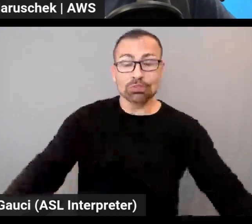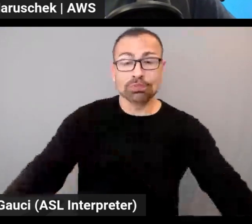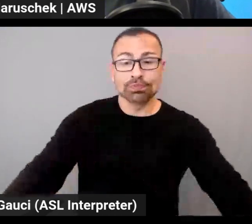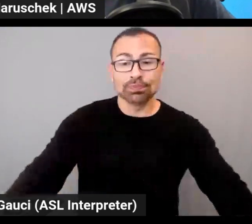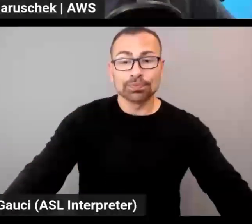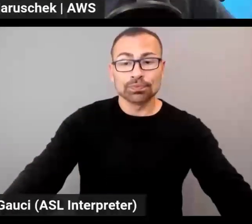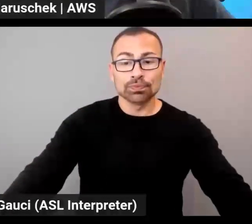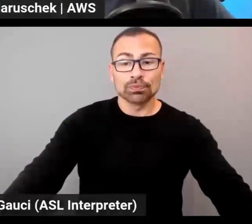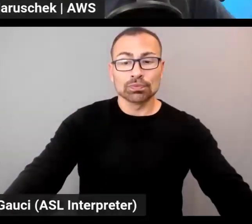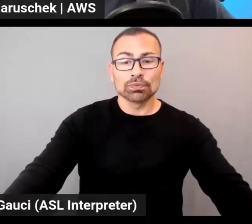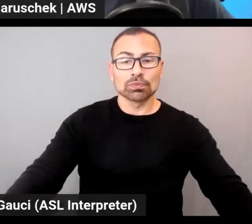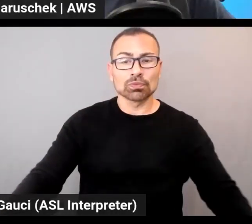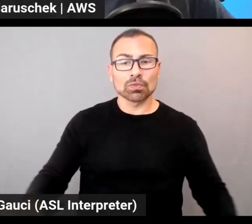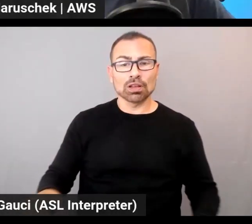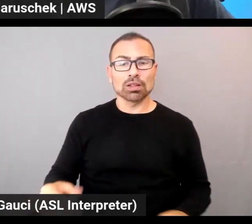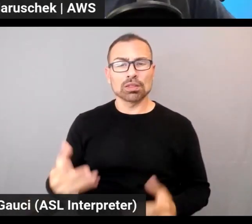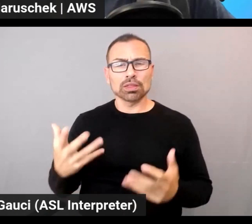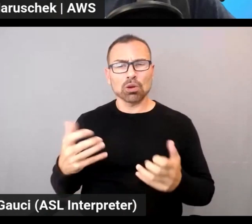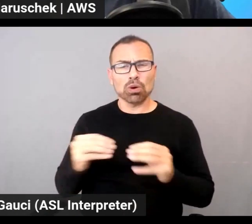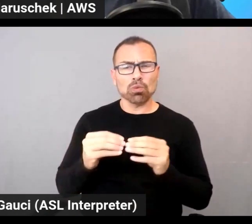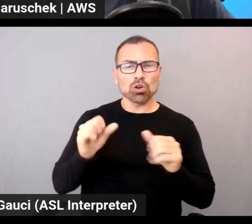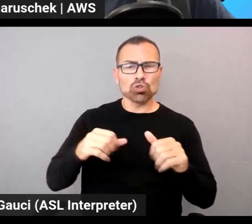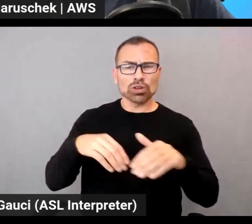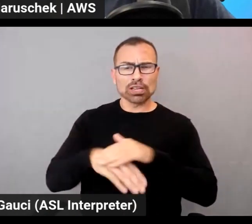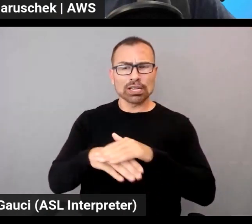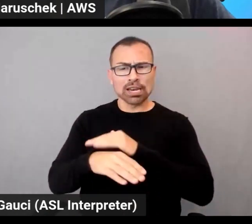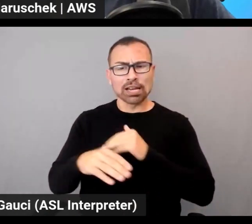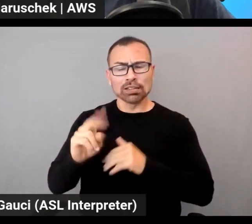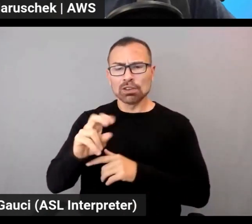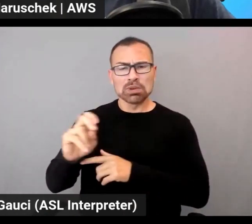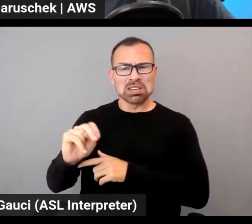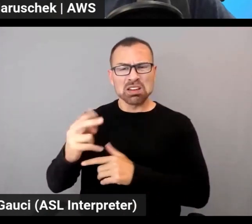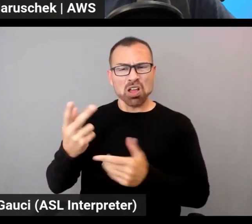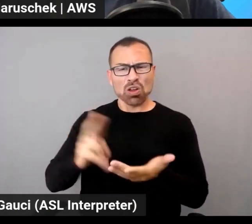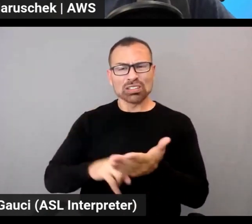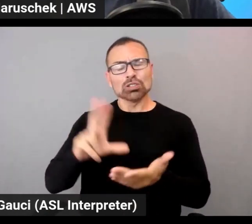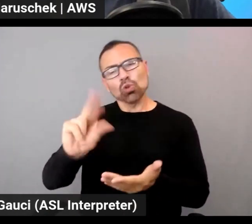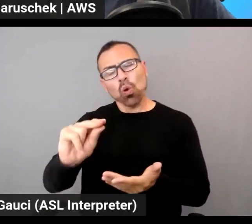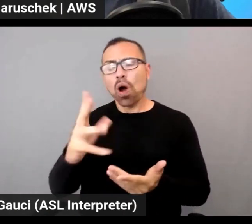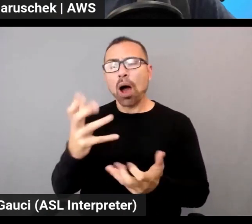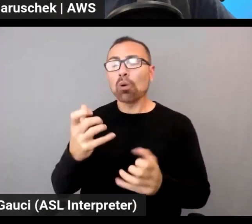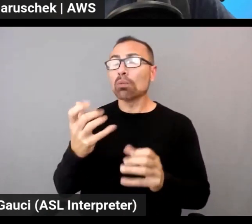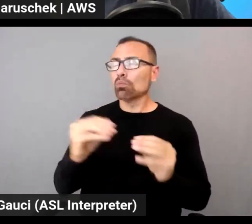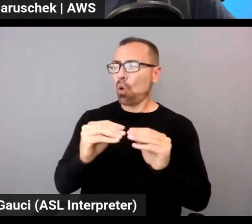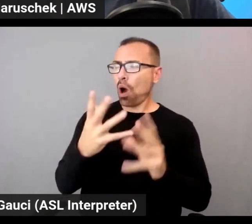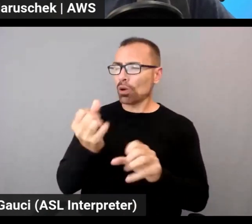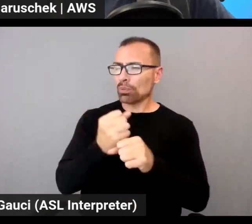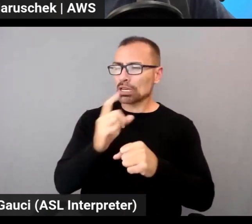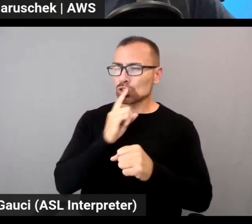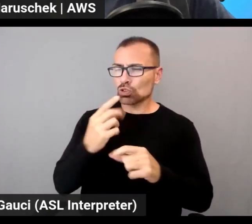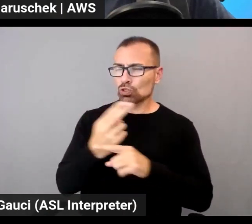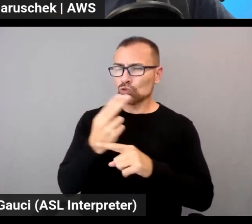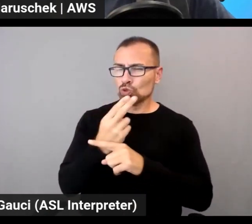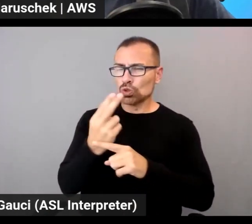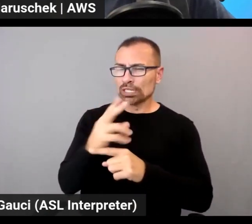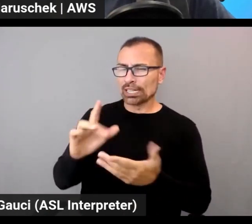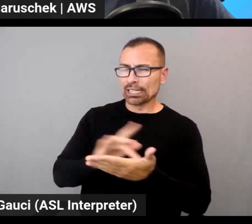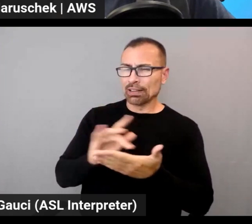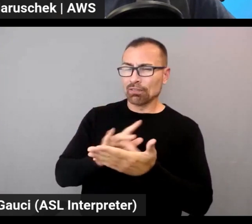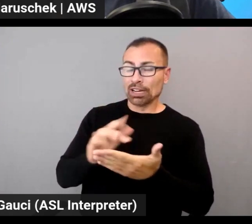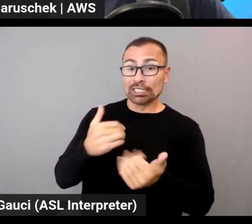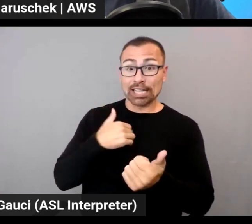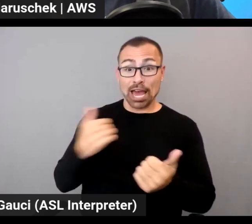log in. I want to make sure that if they're using some device, bring your own device, that they have certain security